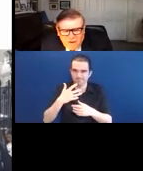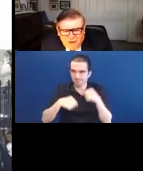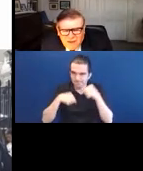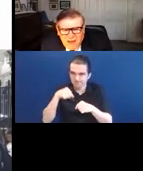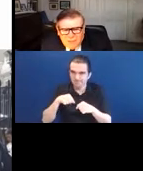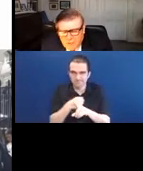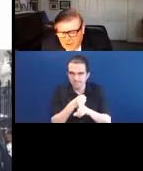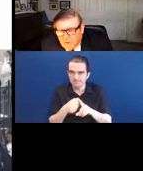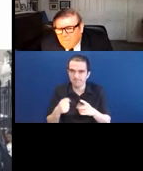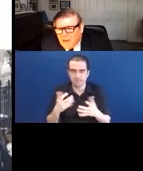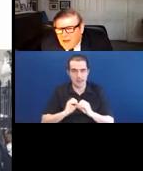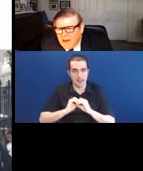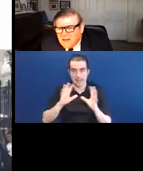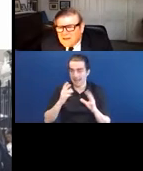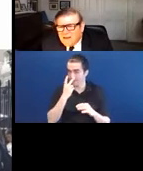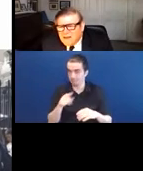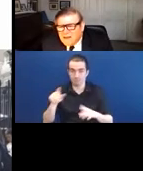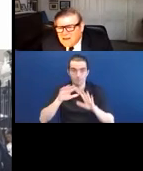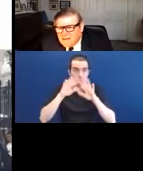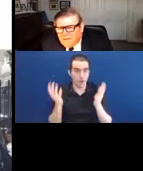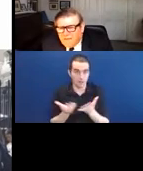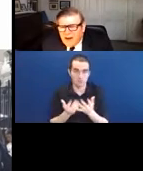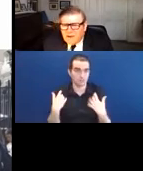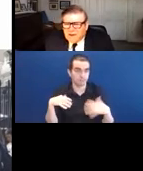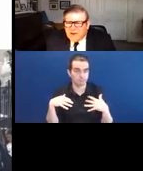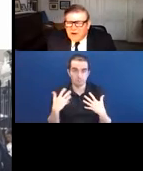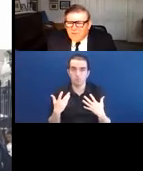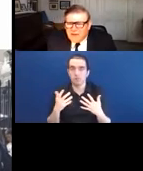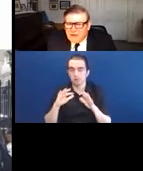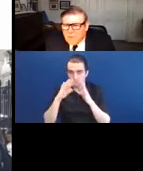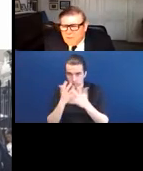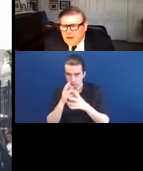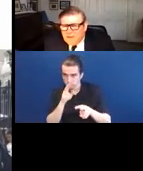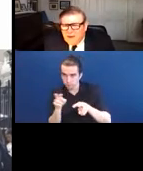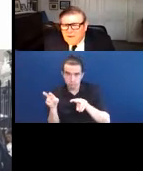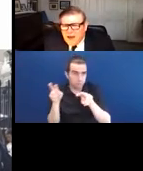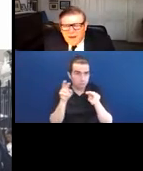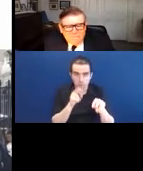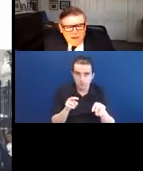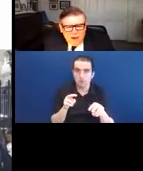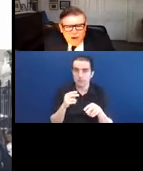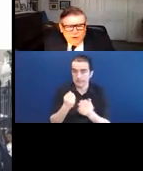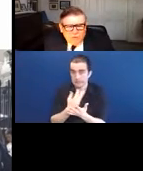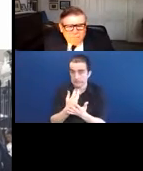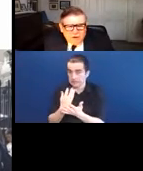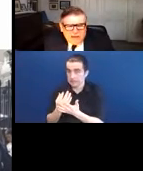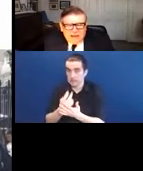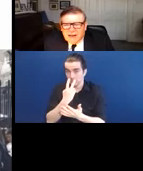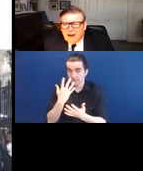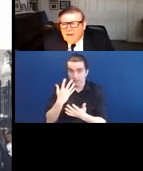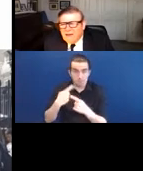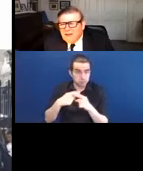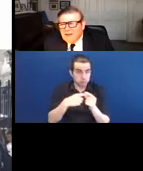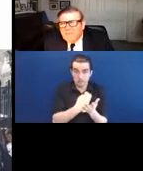of COVID on disabled people, there is Sisters for Freedom, which is a group of disabled women in the UK who were